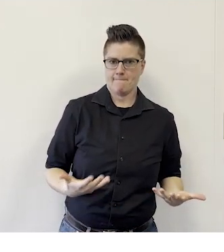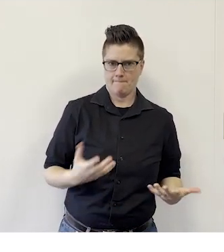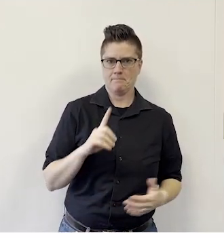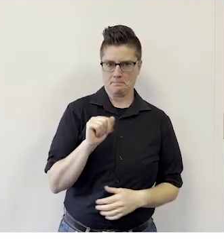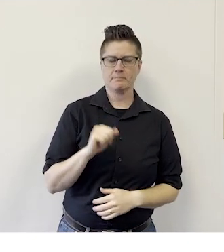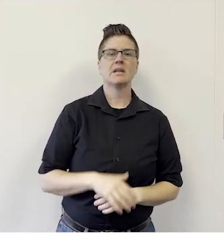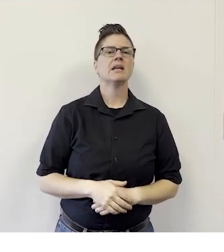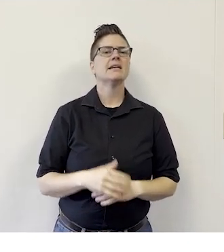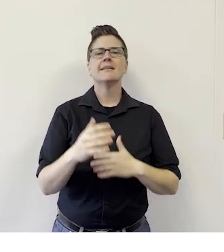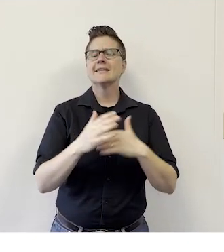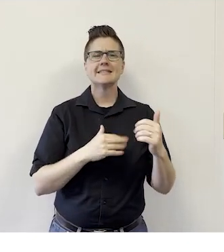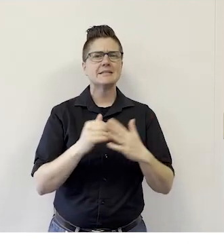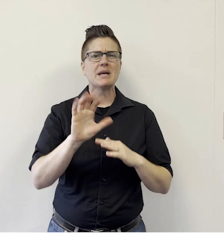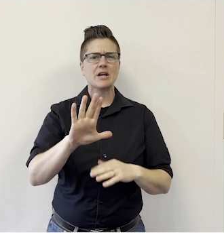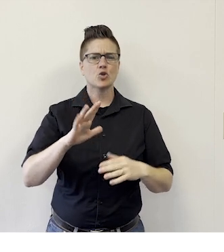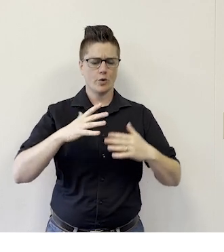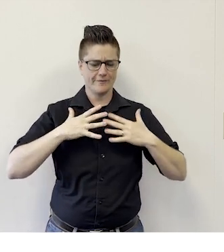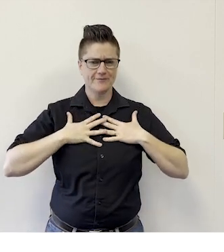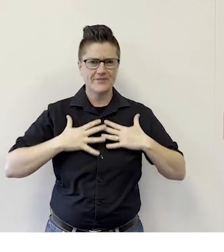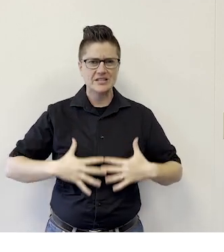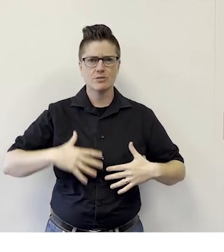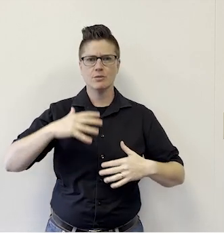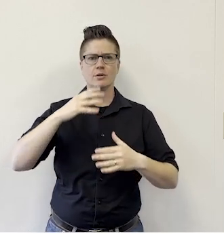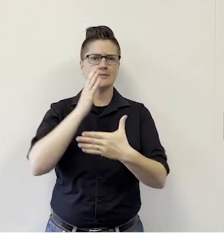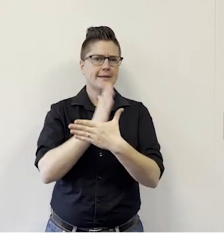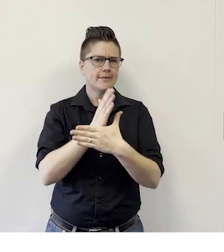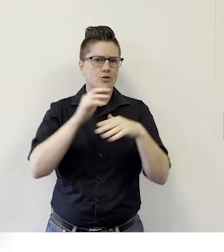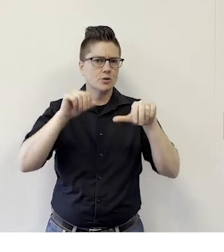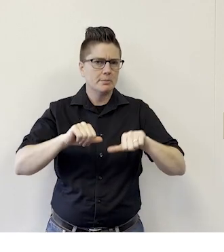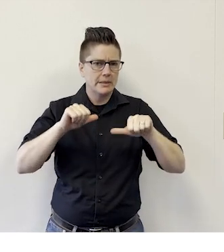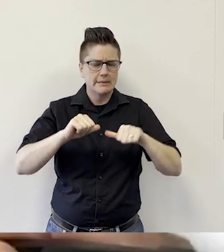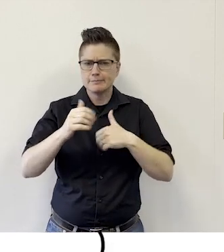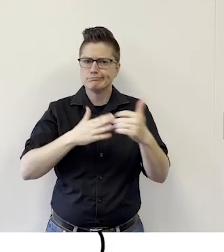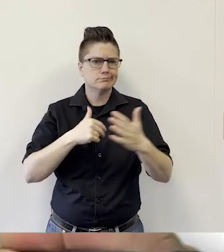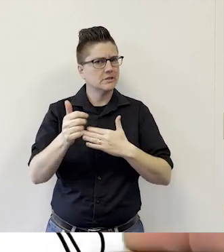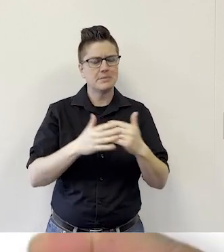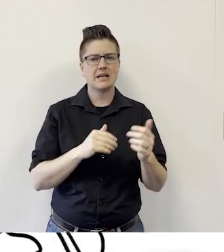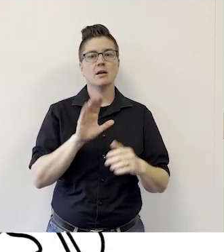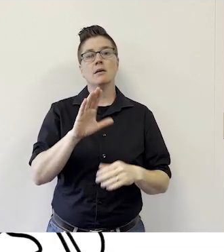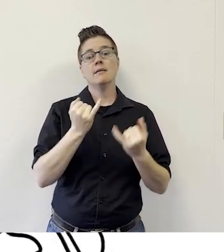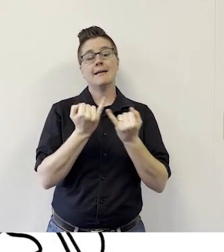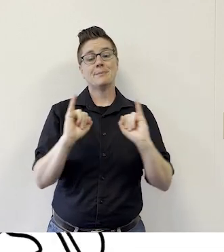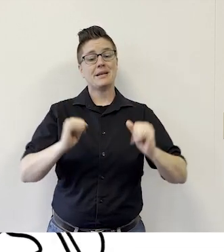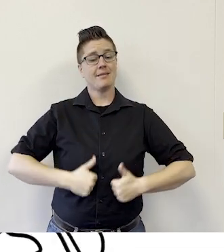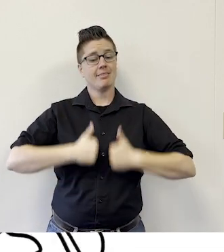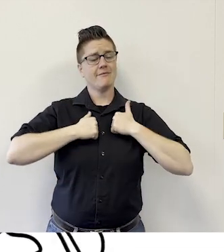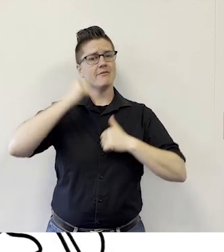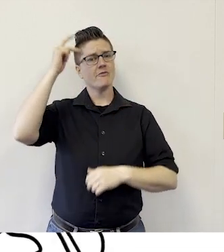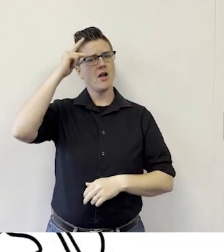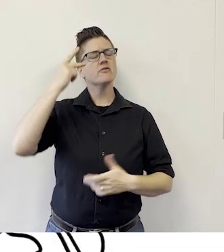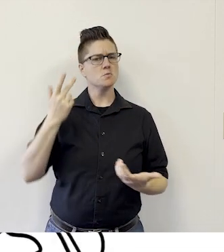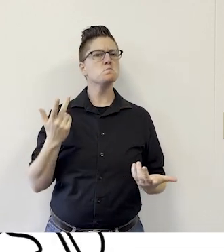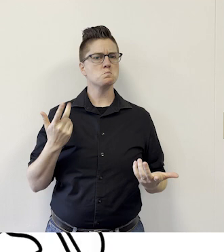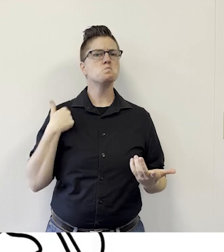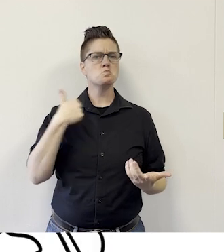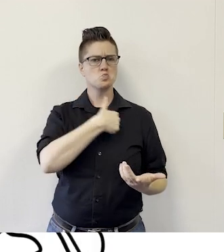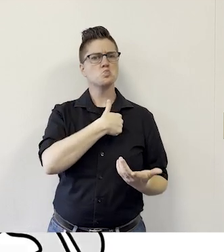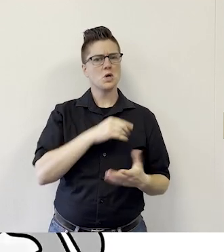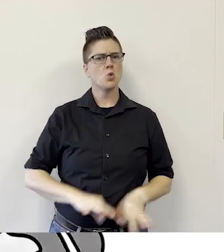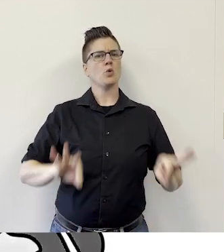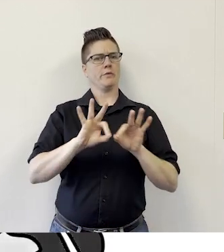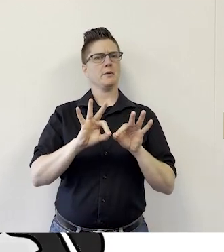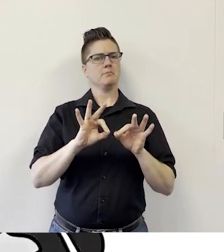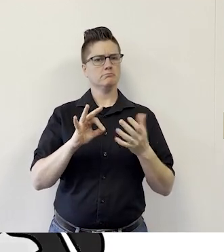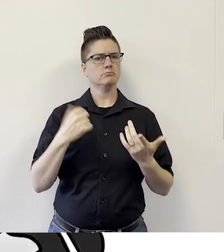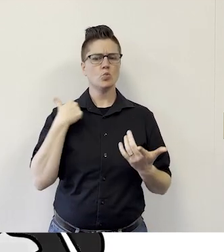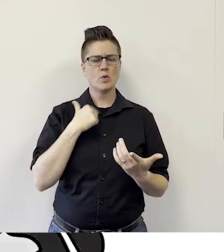way, whatever our total set of physical and psychological abilities are, independent living philosophy says we're